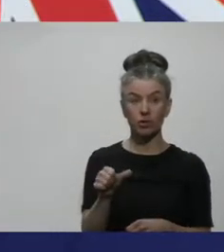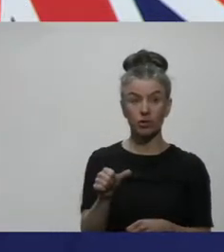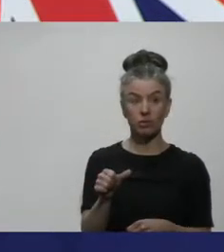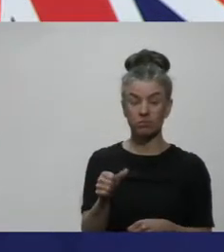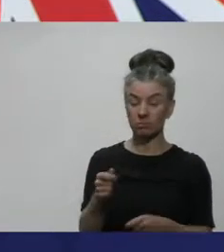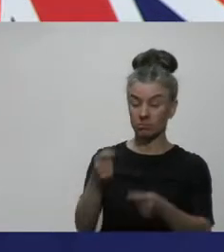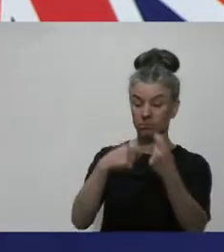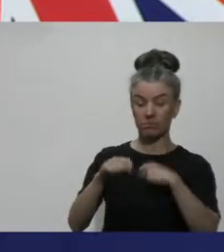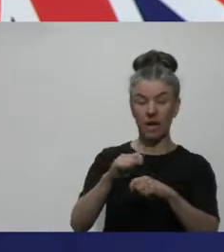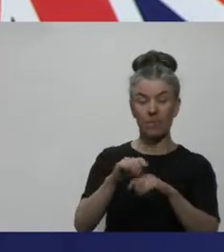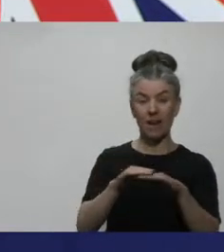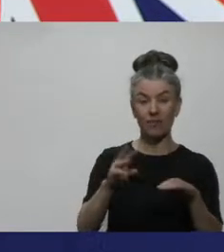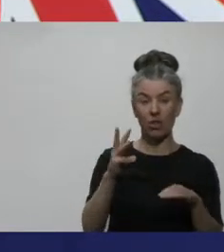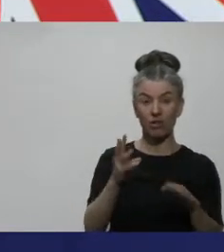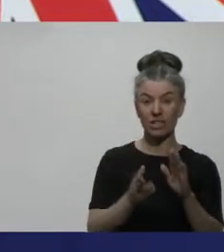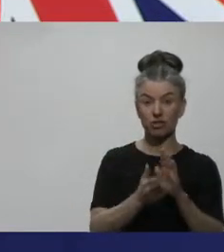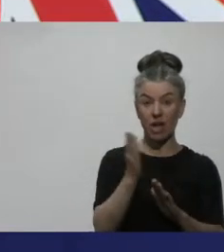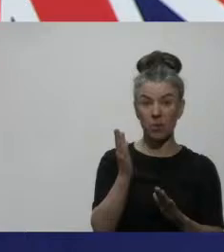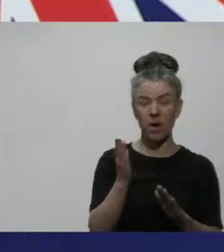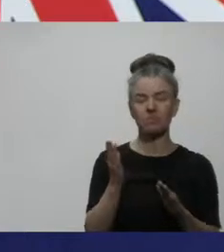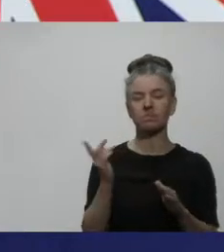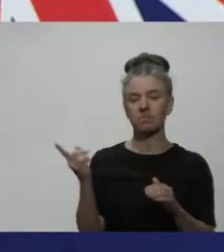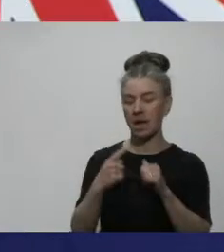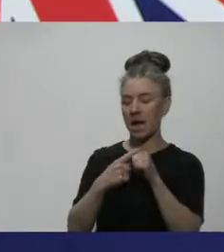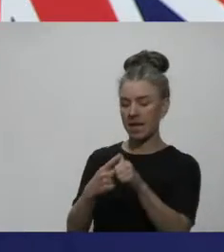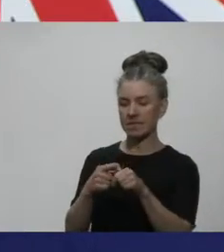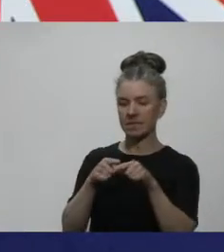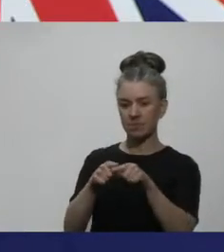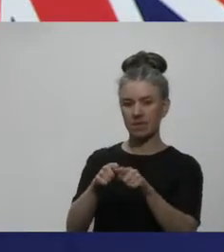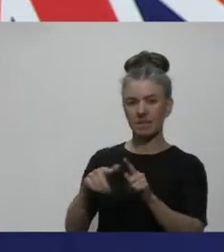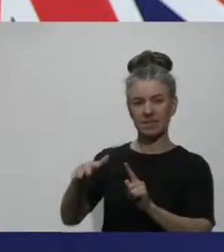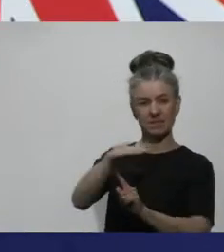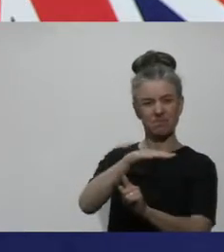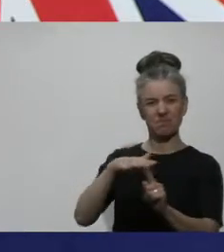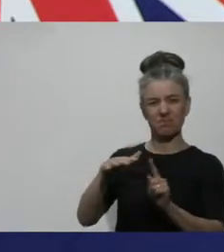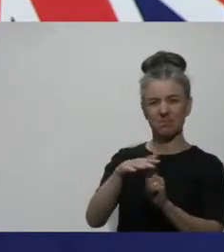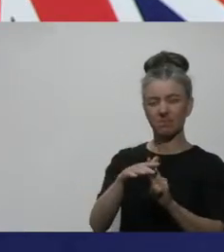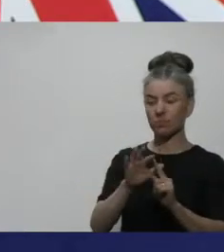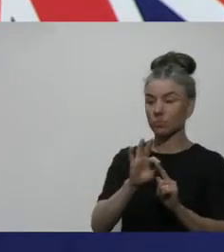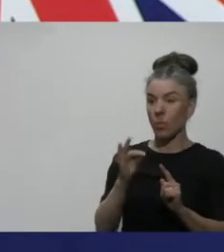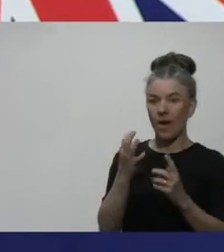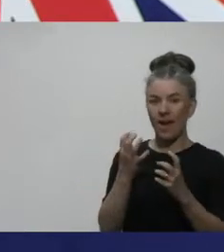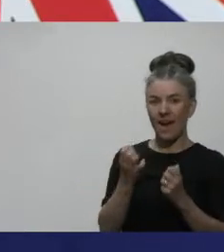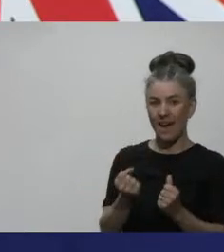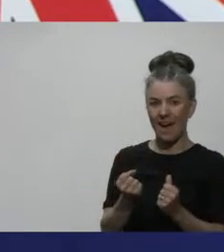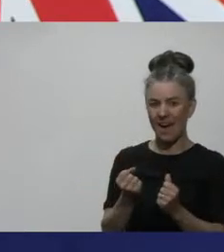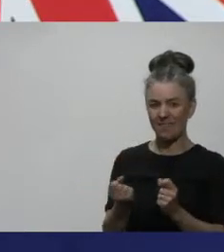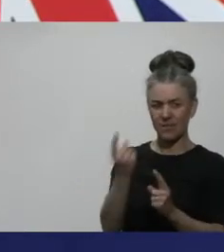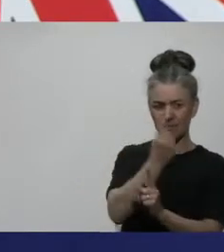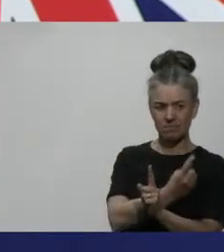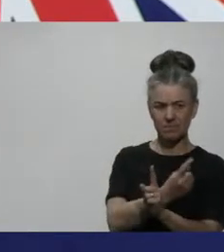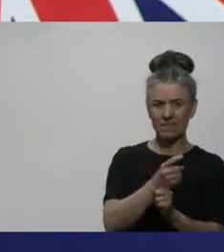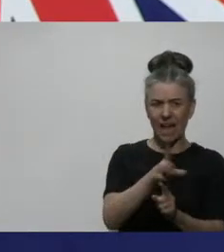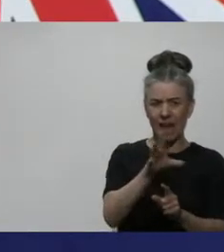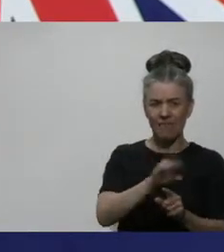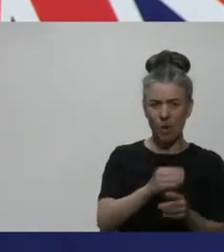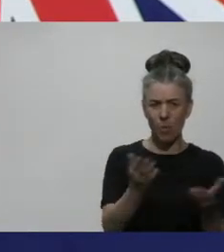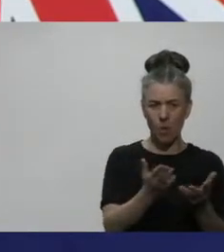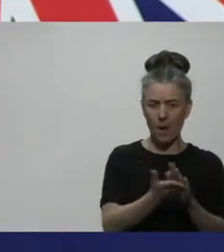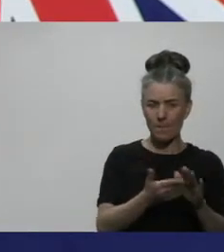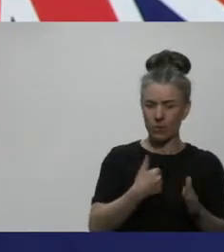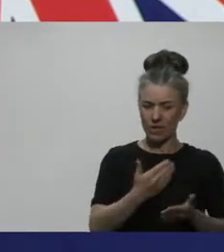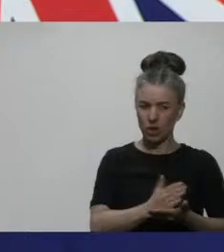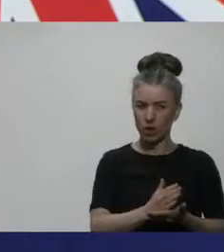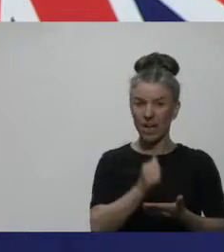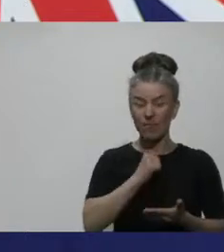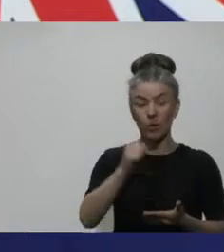much depending on the scenario, because at the moment what we have is we don't have the beginning of the chain, which creates much more uncertainty. if you have the beginning